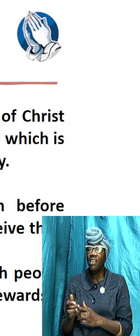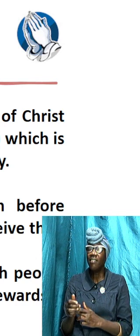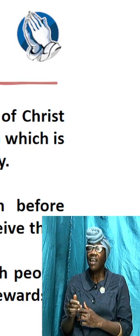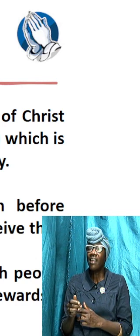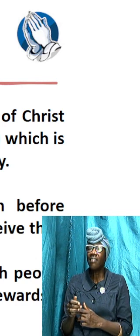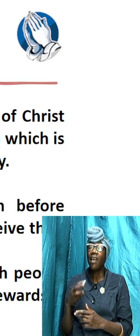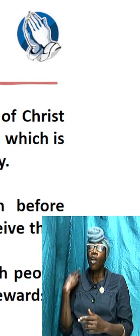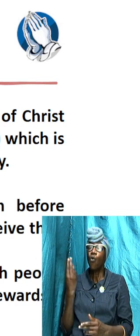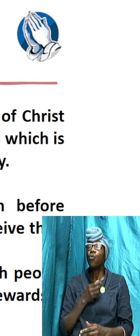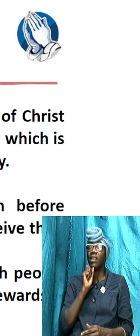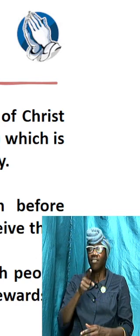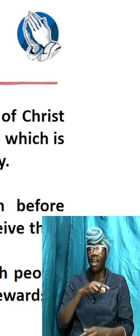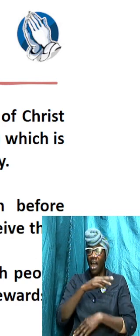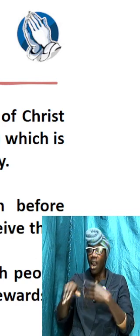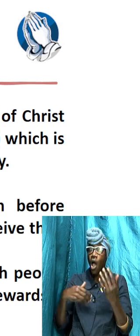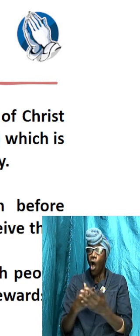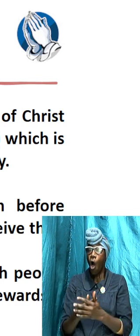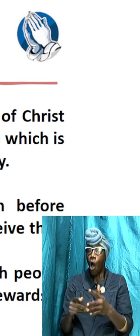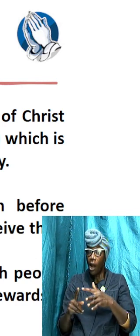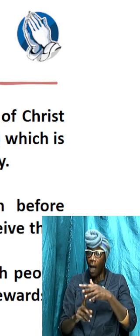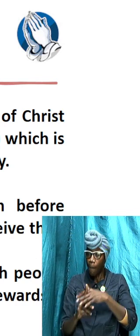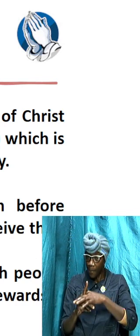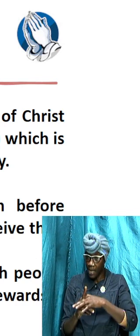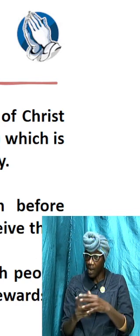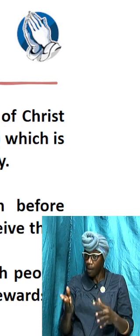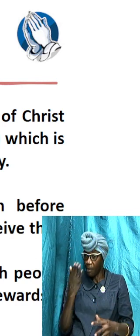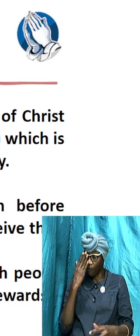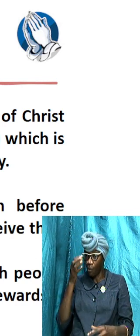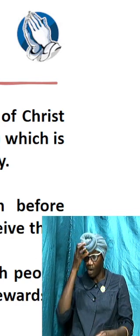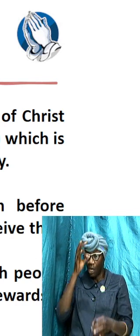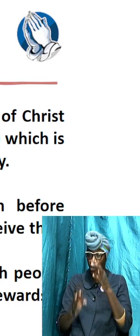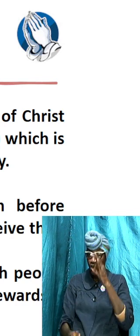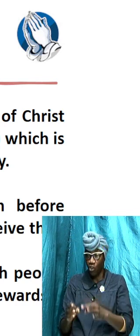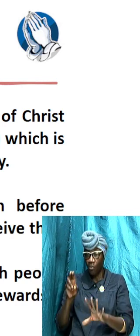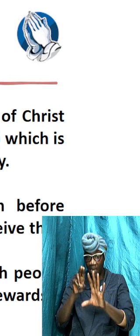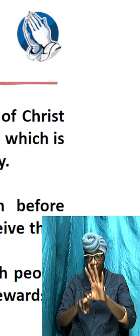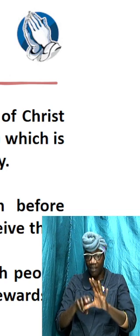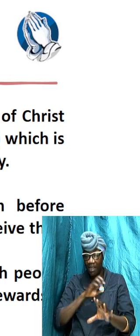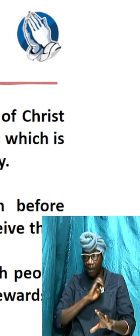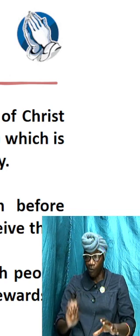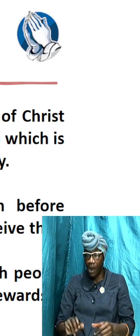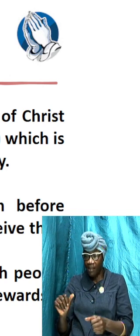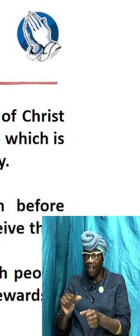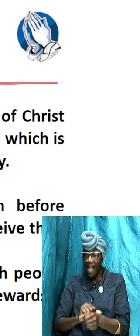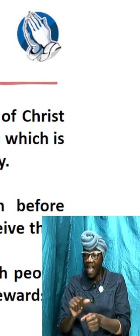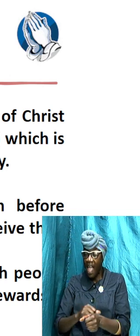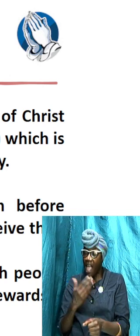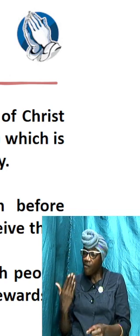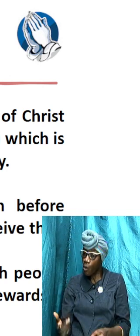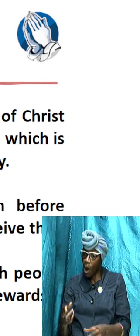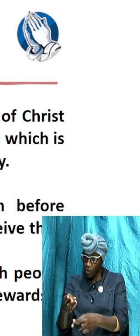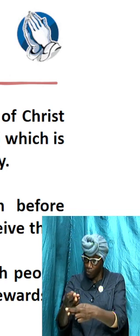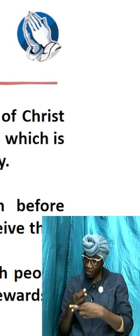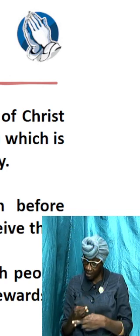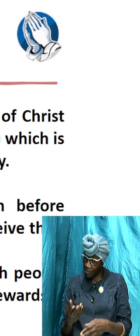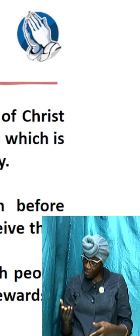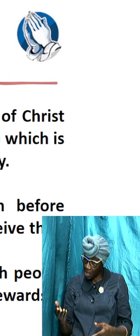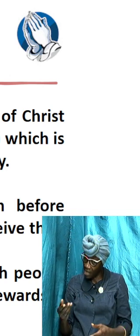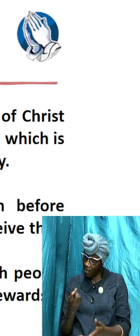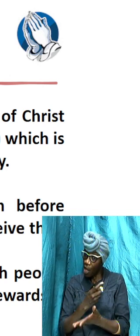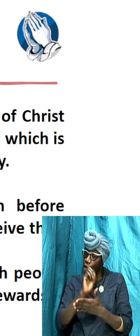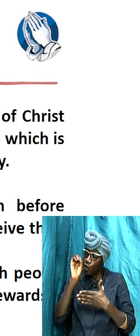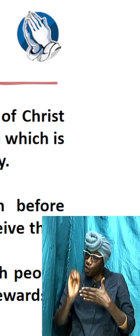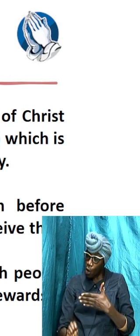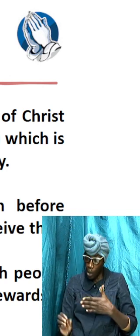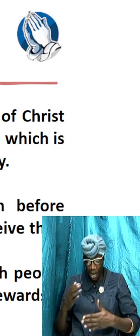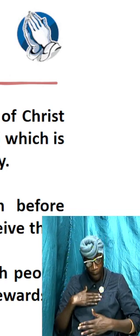appear before the judgment seat of Christ, that everyone may receive the things done in his body according to